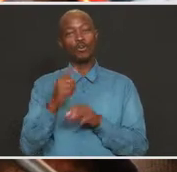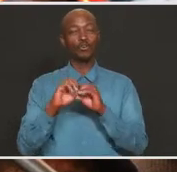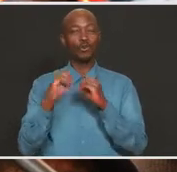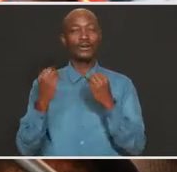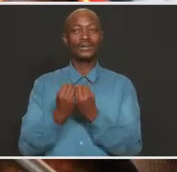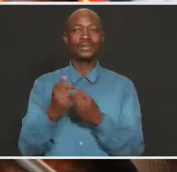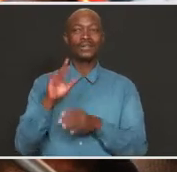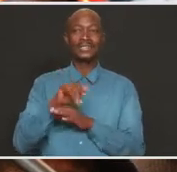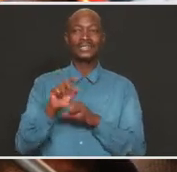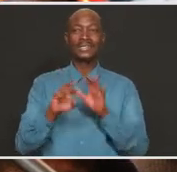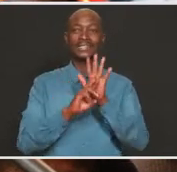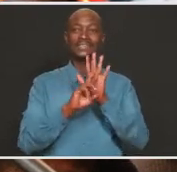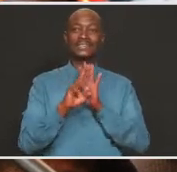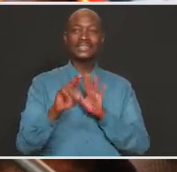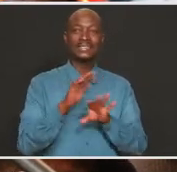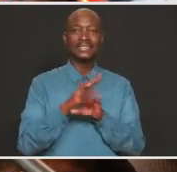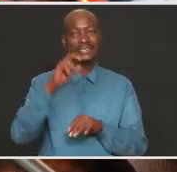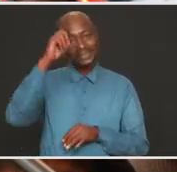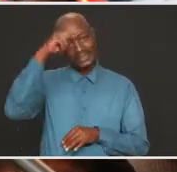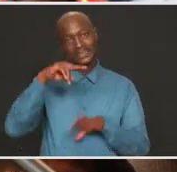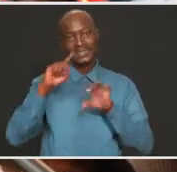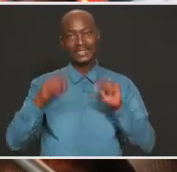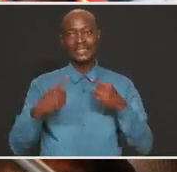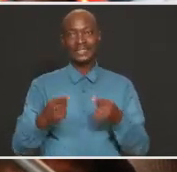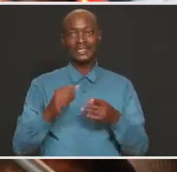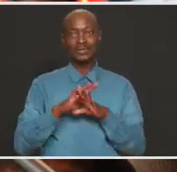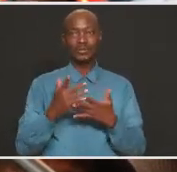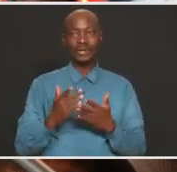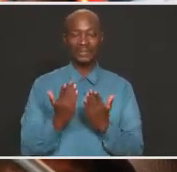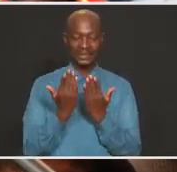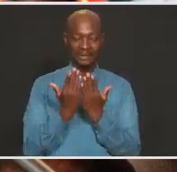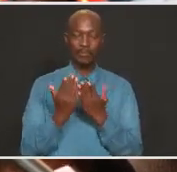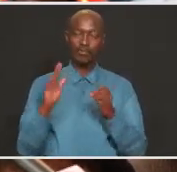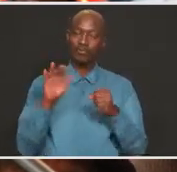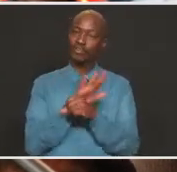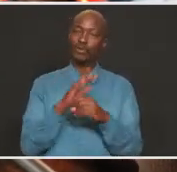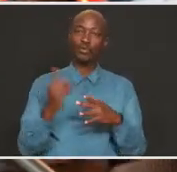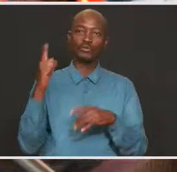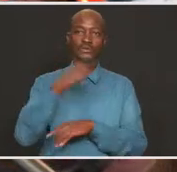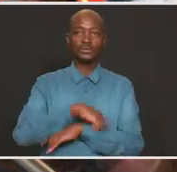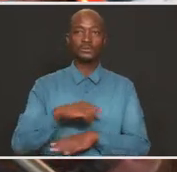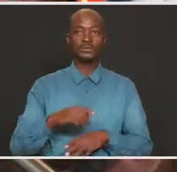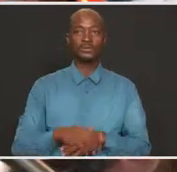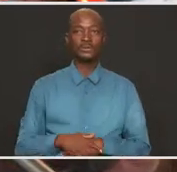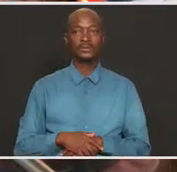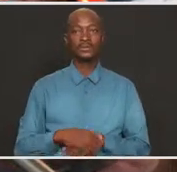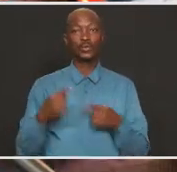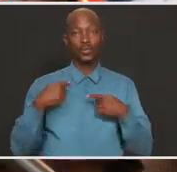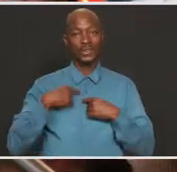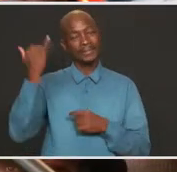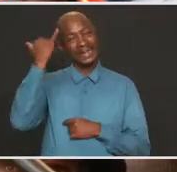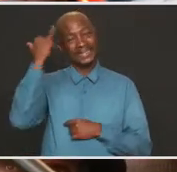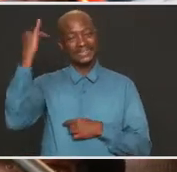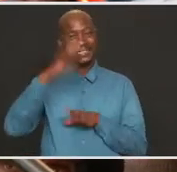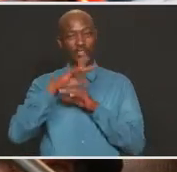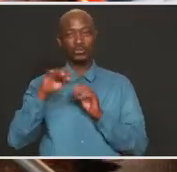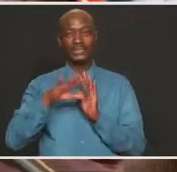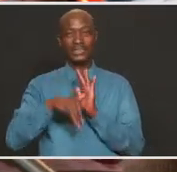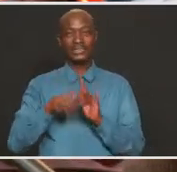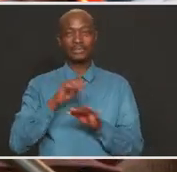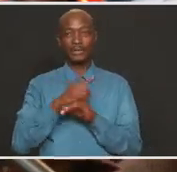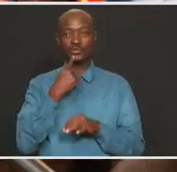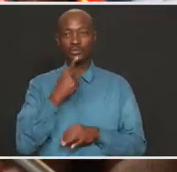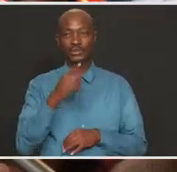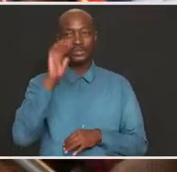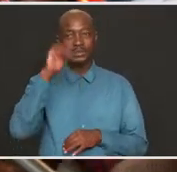South Africa that is representing a learner who can face a book the whole day with my intellectual disability I also want to say